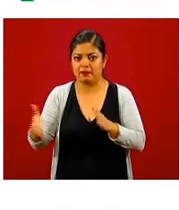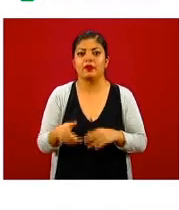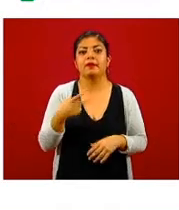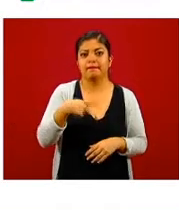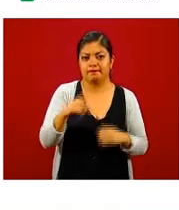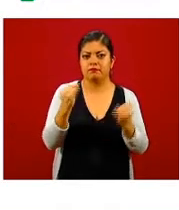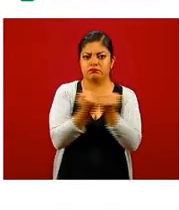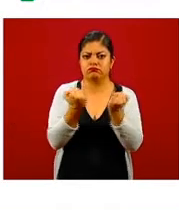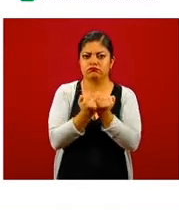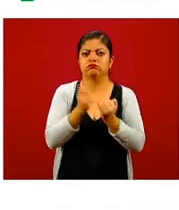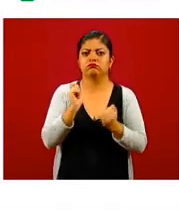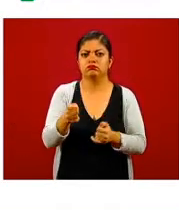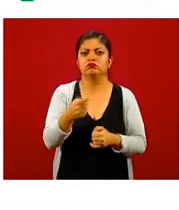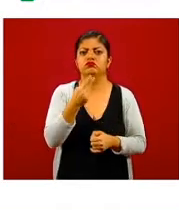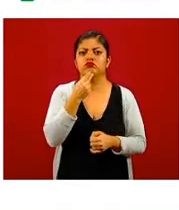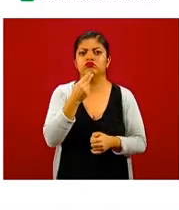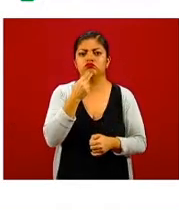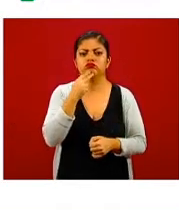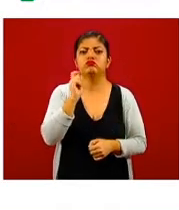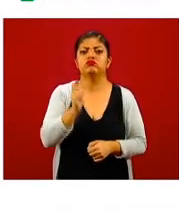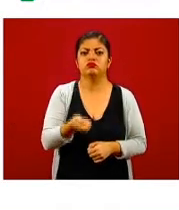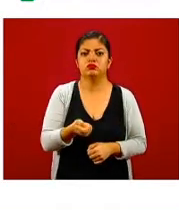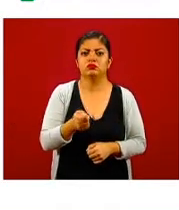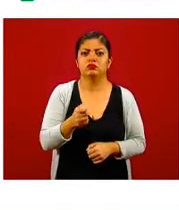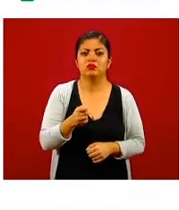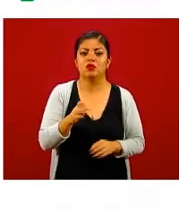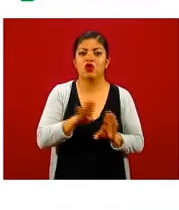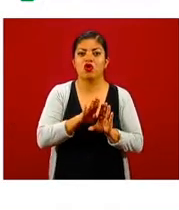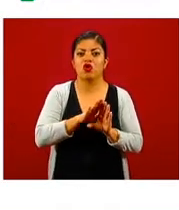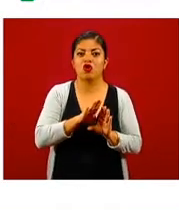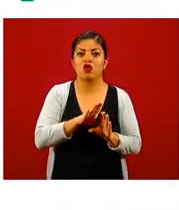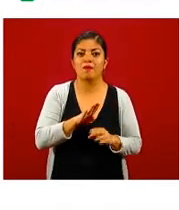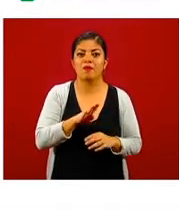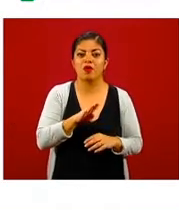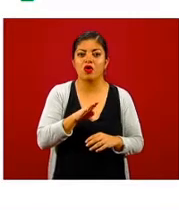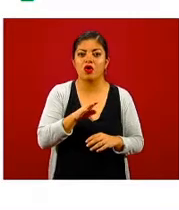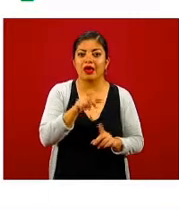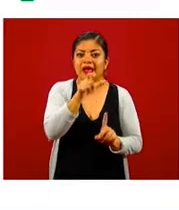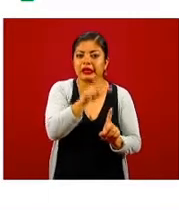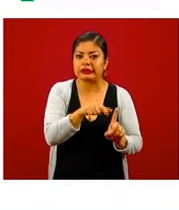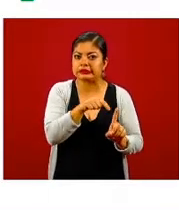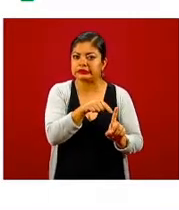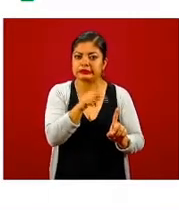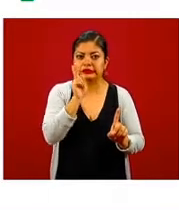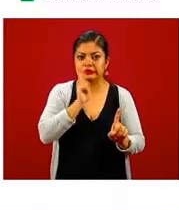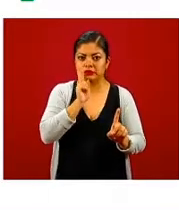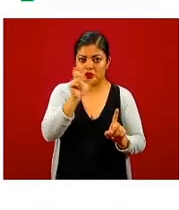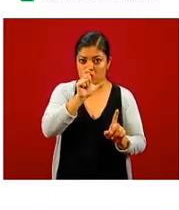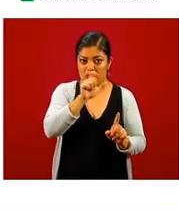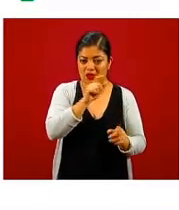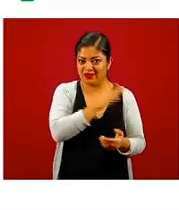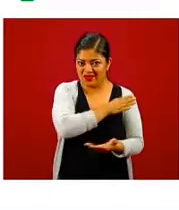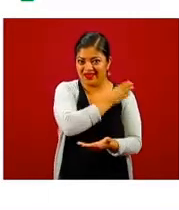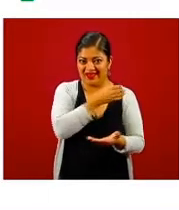week. We can also see it distributed by clinical state,